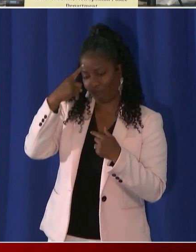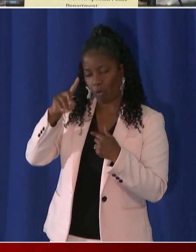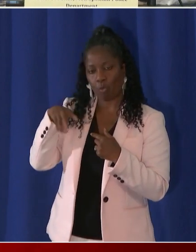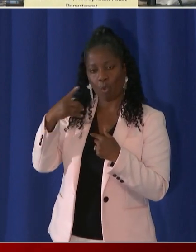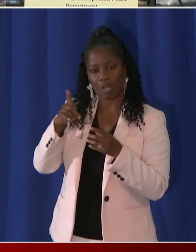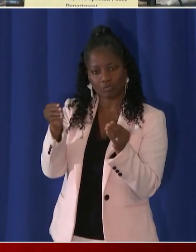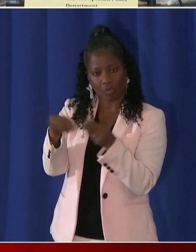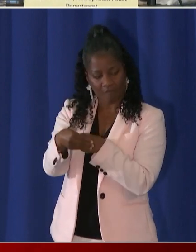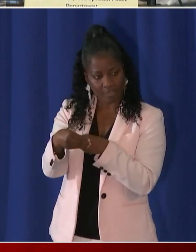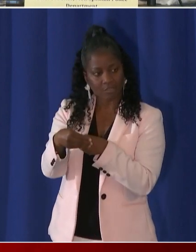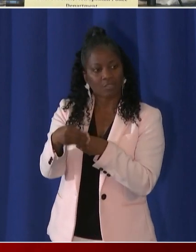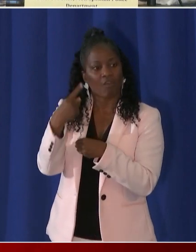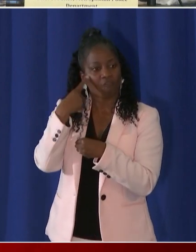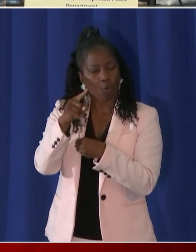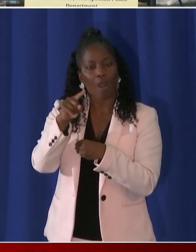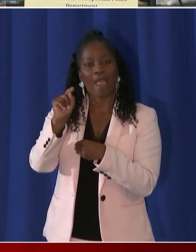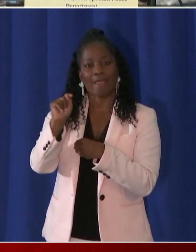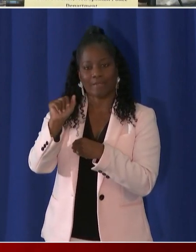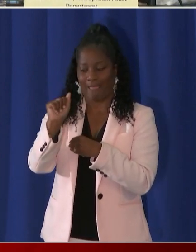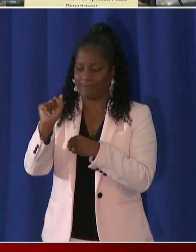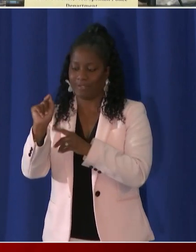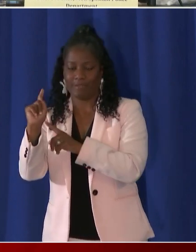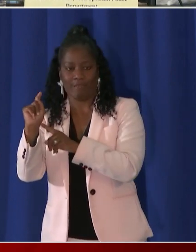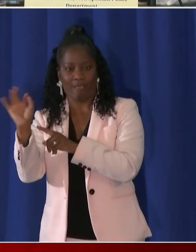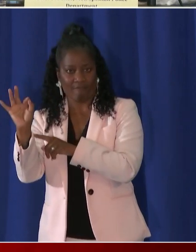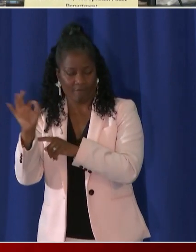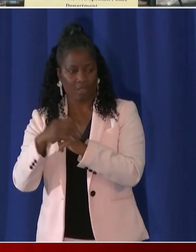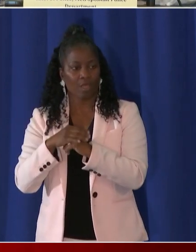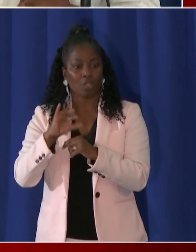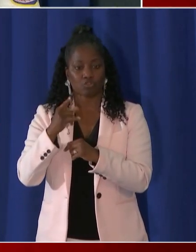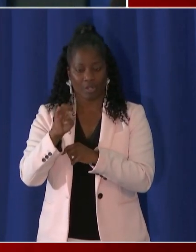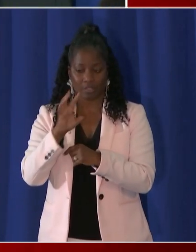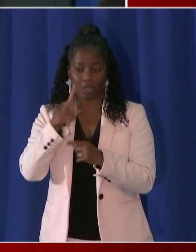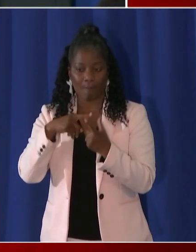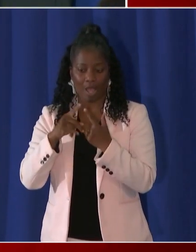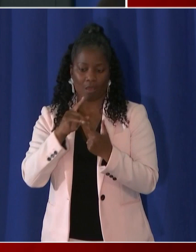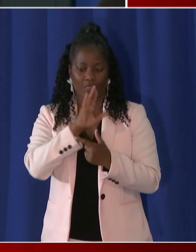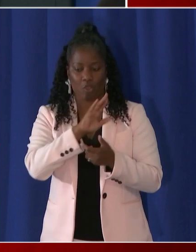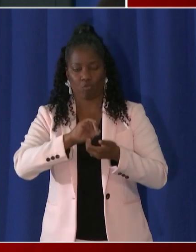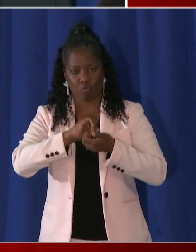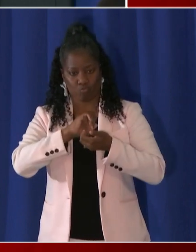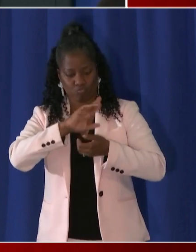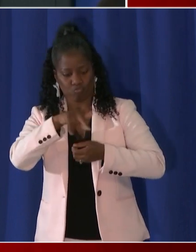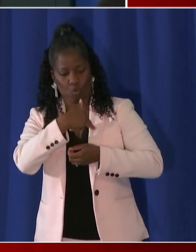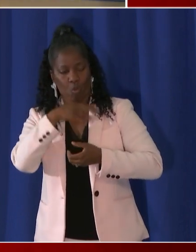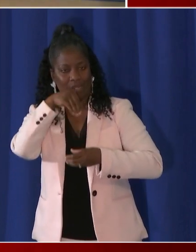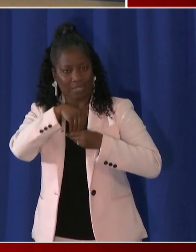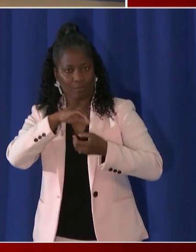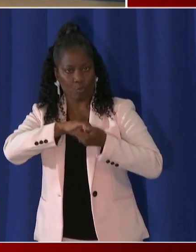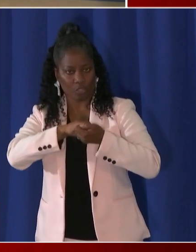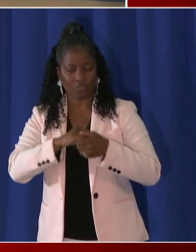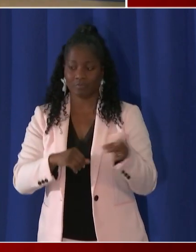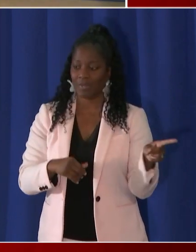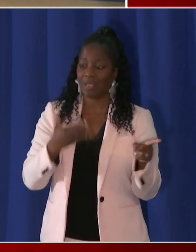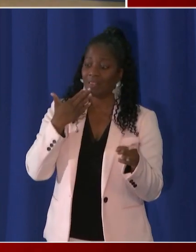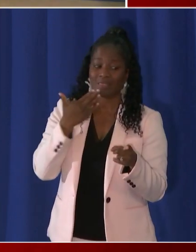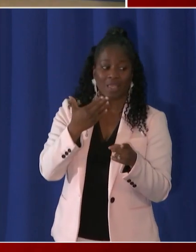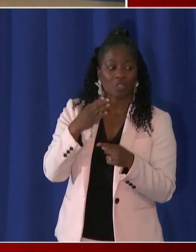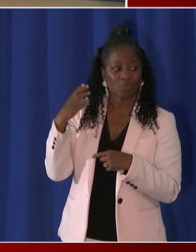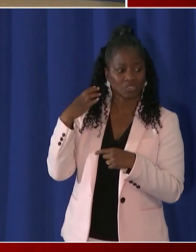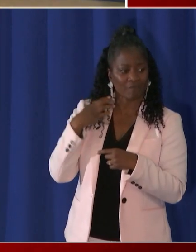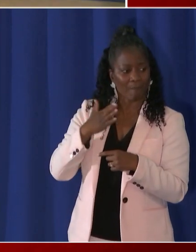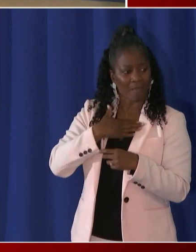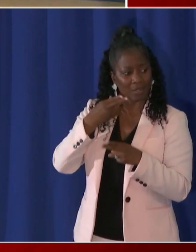the ATF, and Charlie can talk about ATF's role in the partnership. Thank you, Chief. Yep. Good afternoon, everyone. My name is